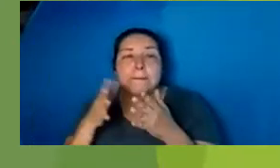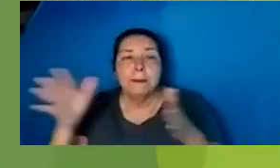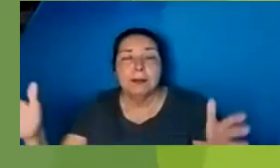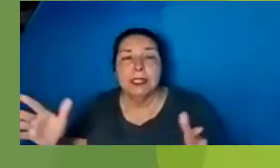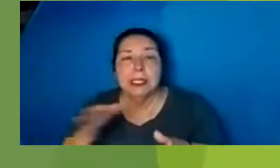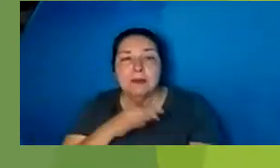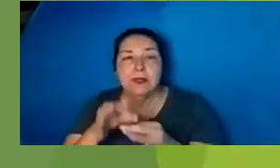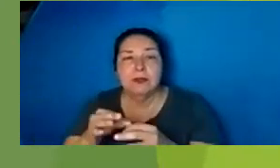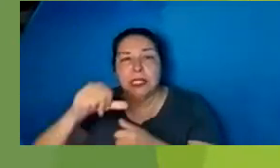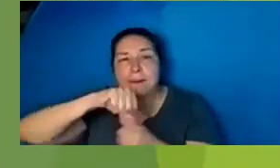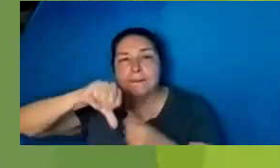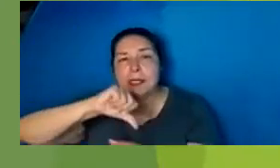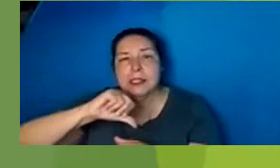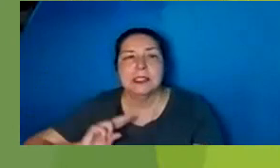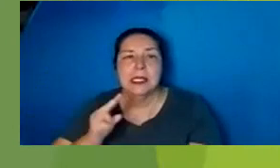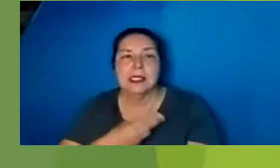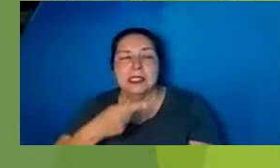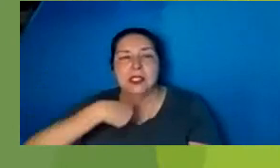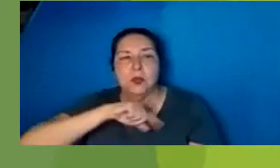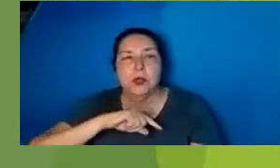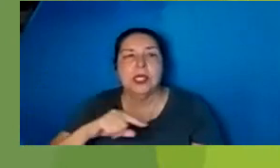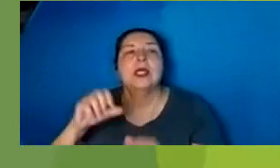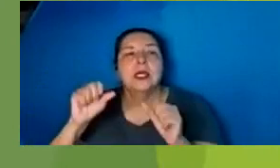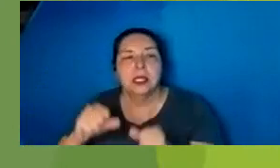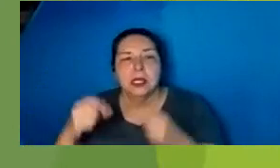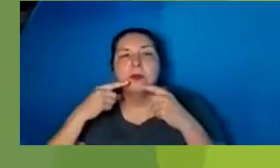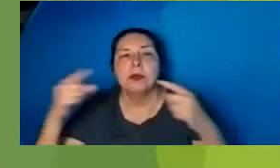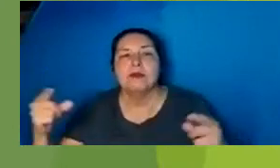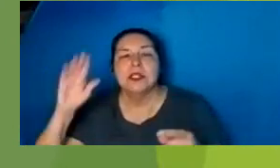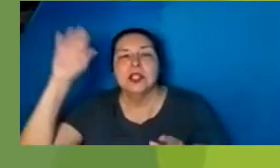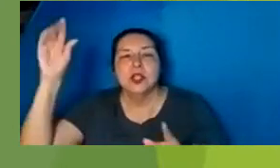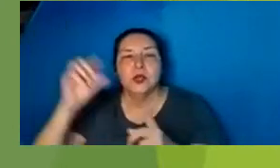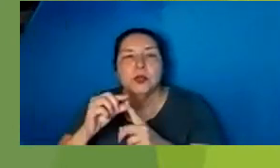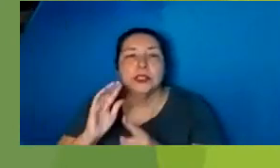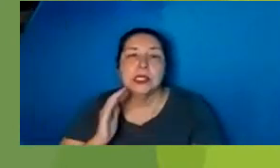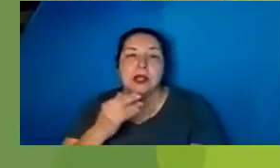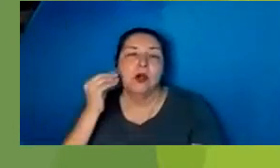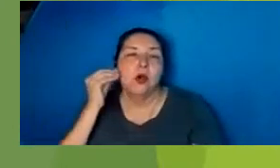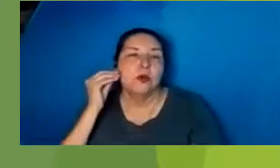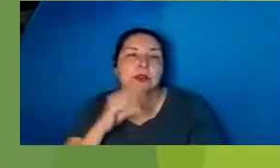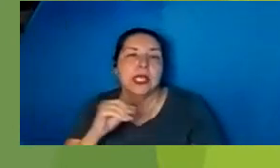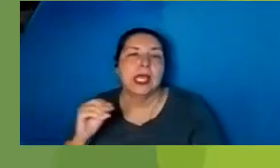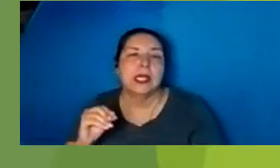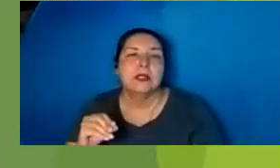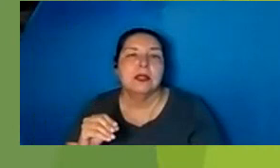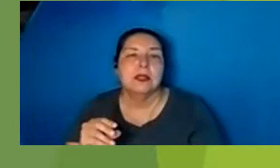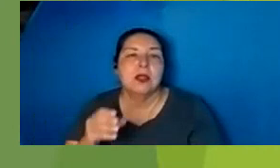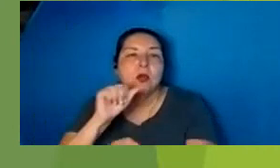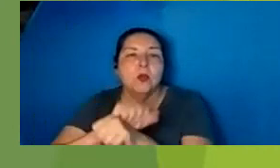us and we in turn may prophesy your word in our homes and vocations. Lord, in your mercy.